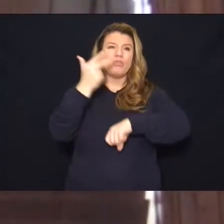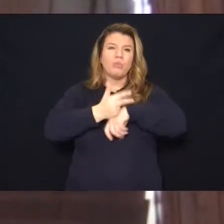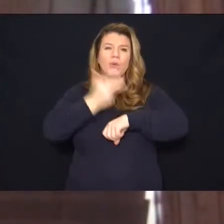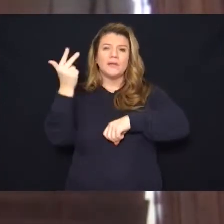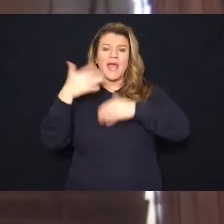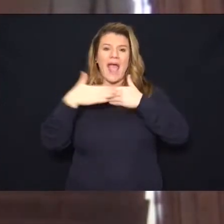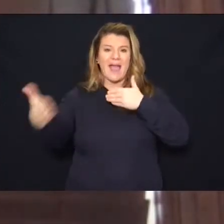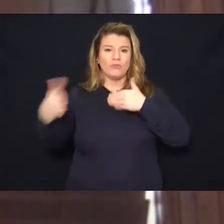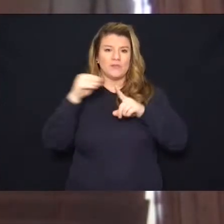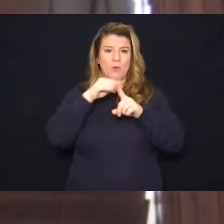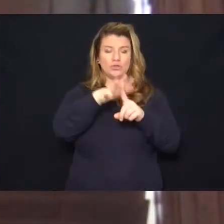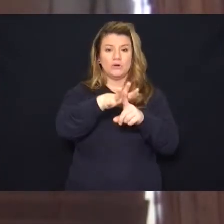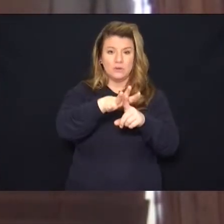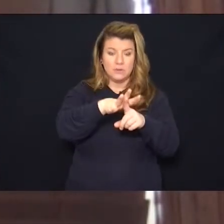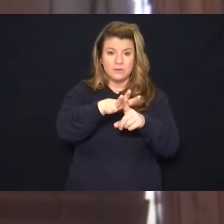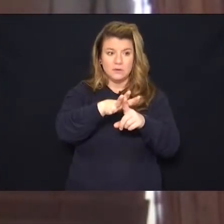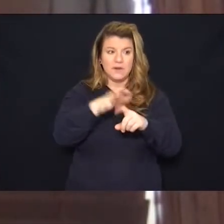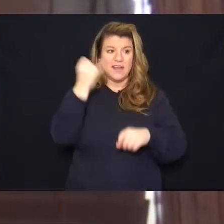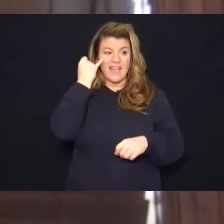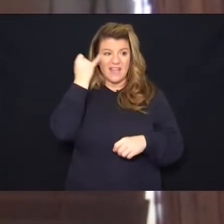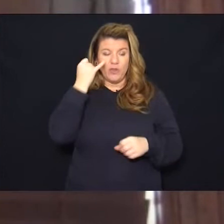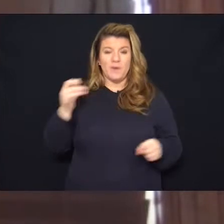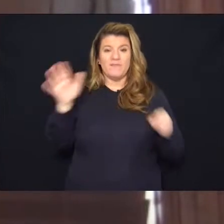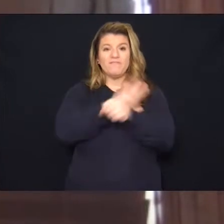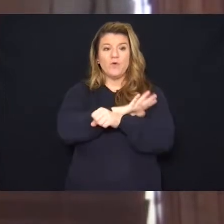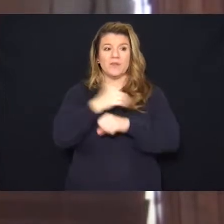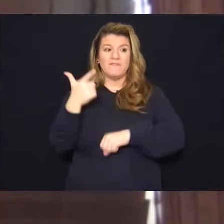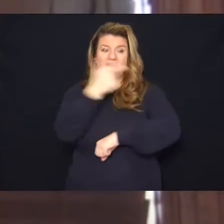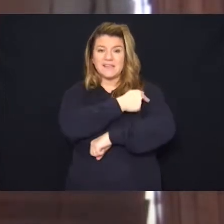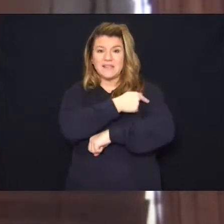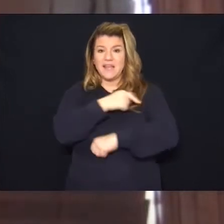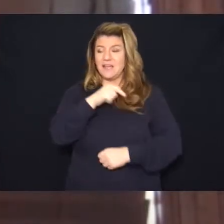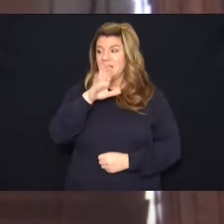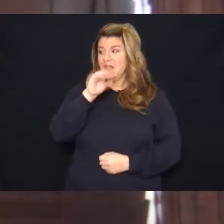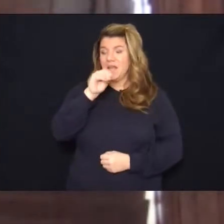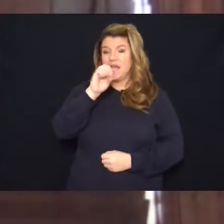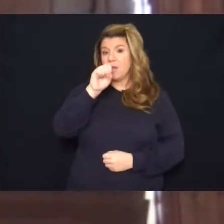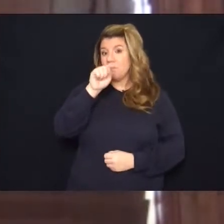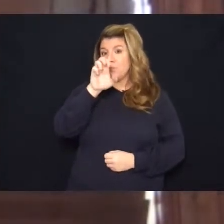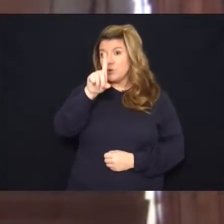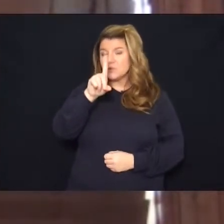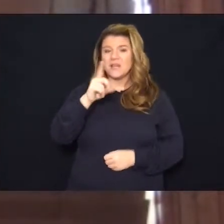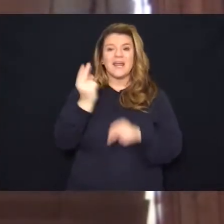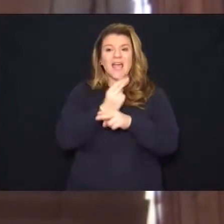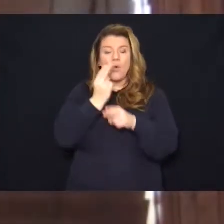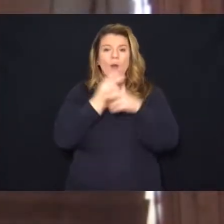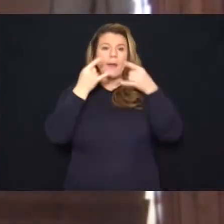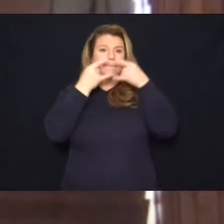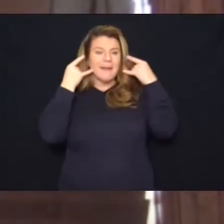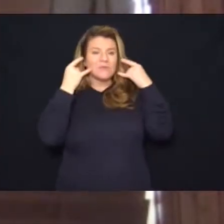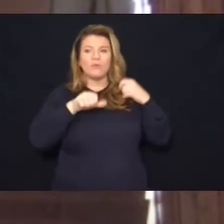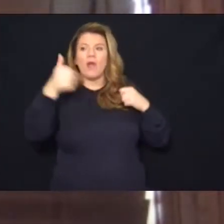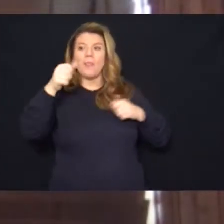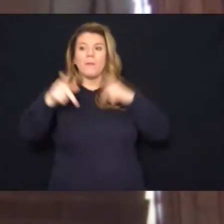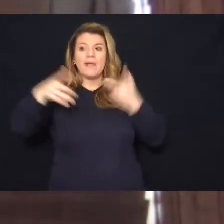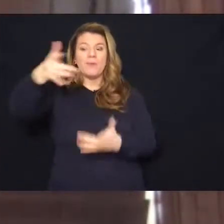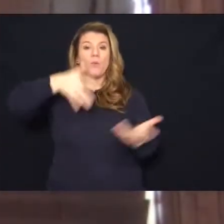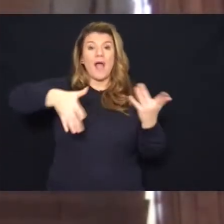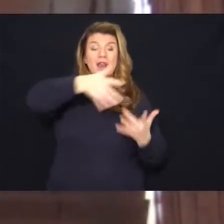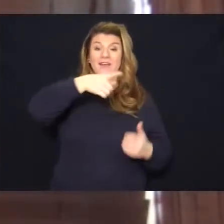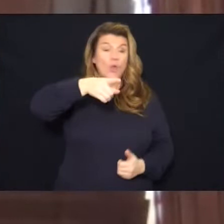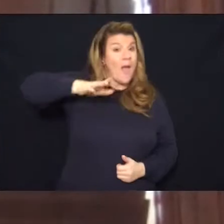after exposure if you've been fully vaccinated and boosted, and wear a mask around other people. And if you haven't